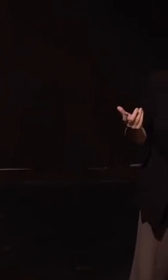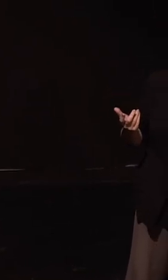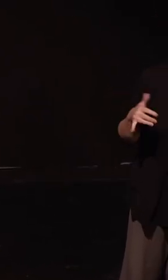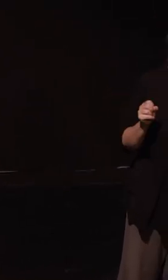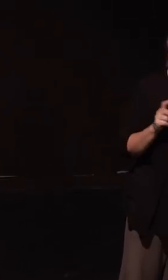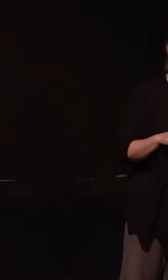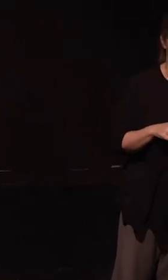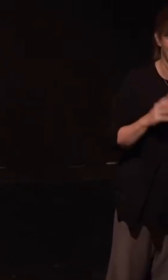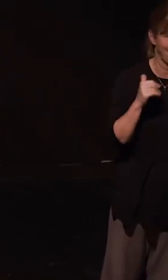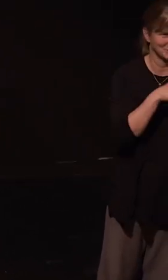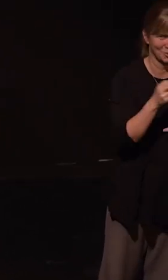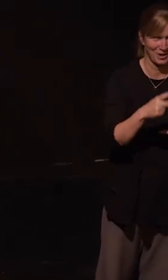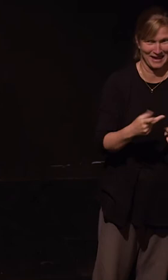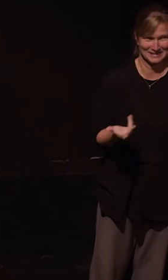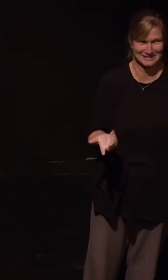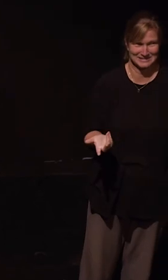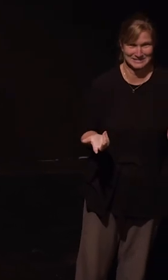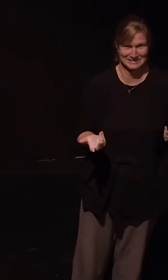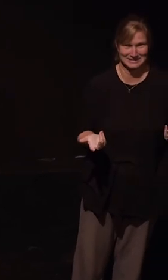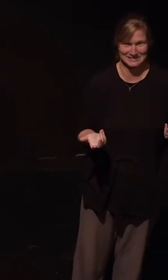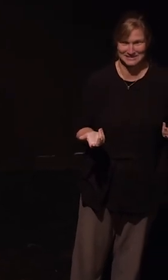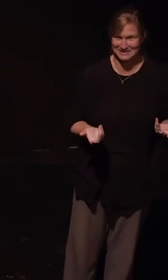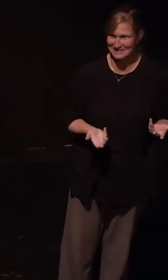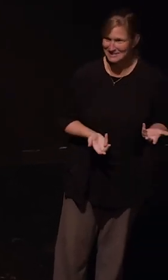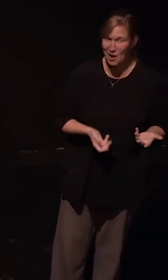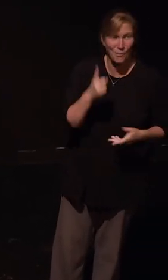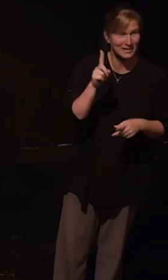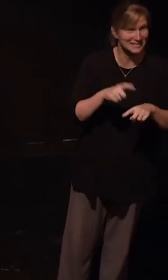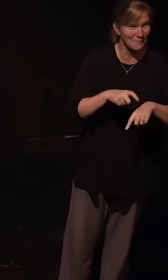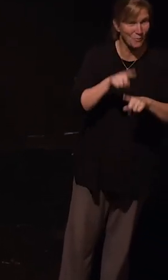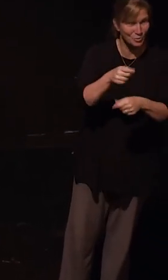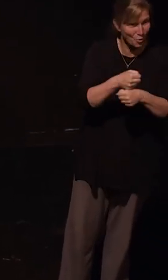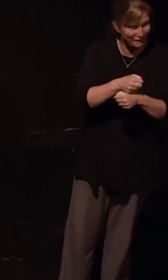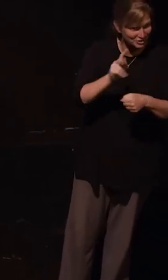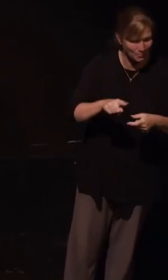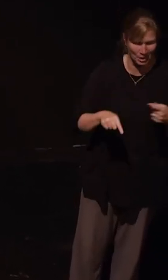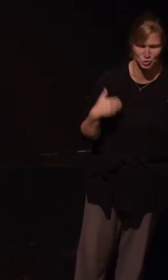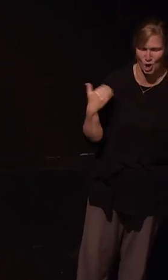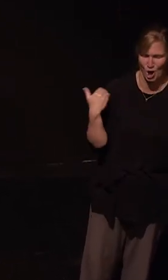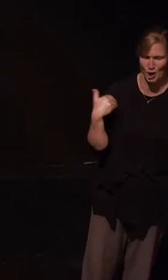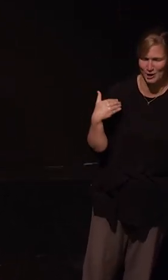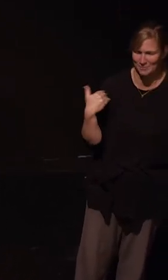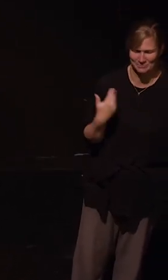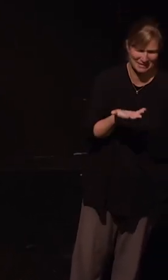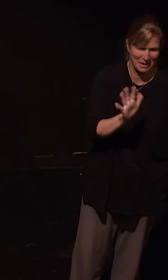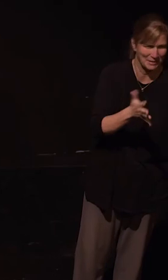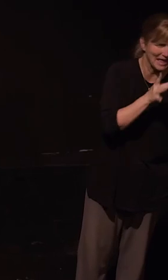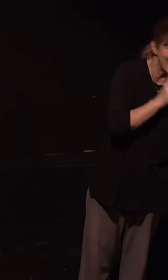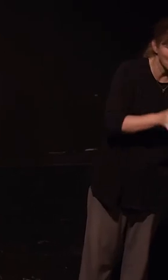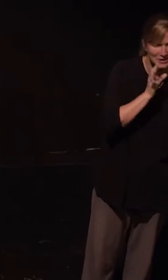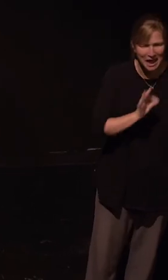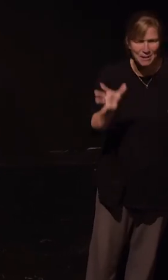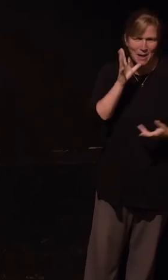I hope she's okay. Oh, and one time I was at a coffee shop when I was really young. This is one of my earliest memories. I'm like 8 or 9. My mom had given me